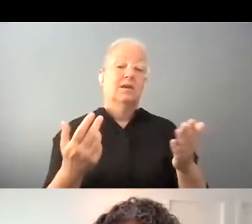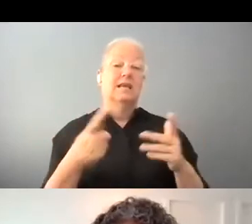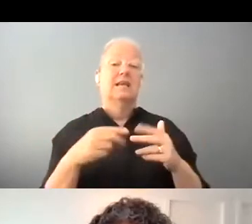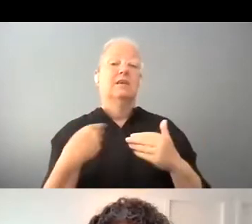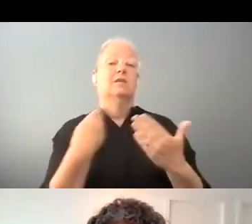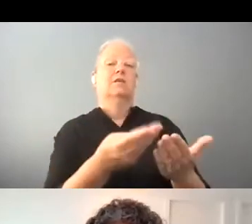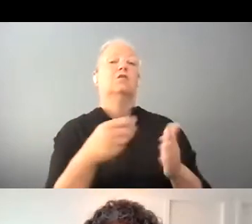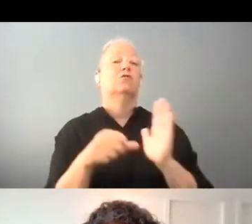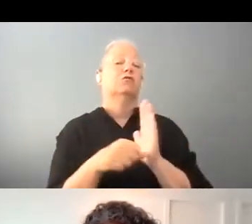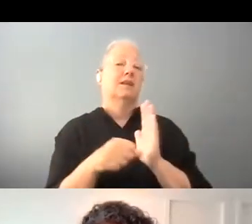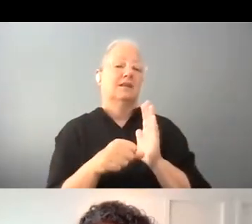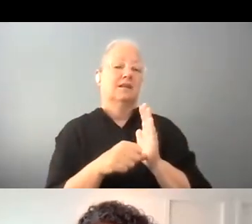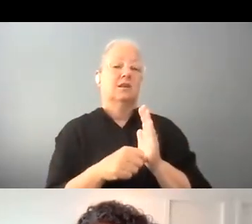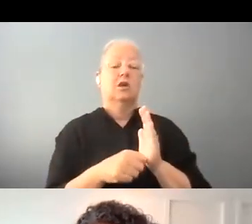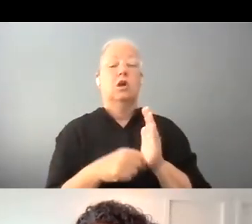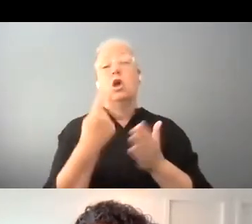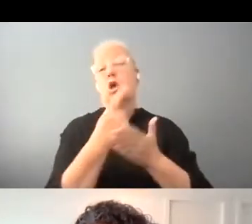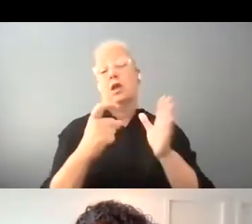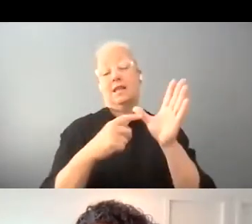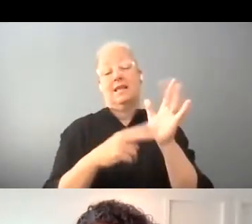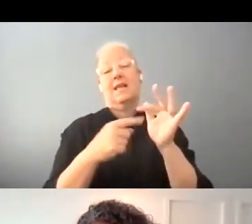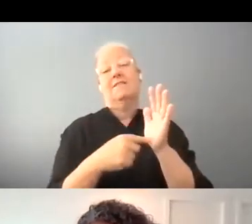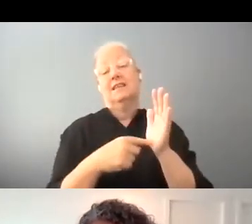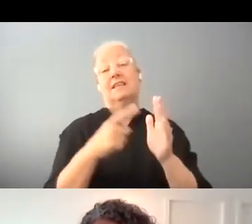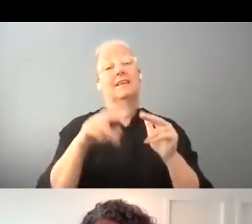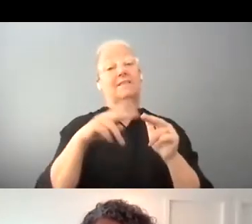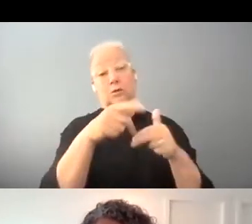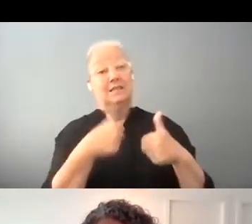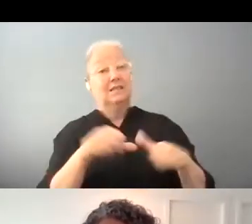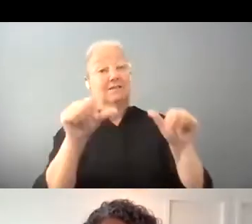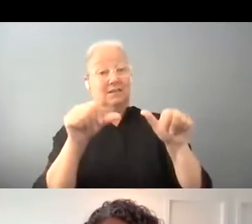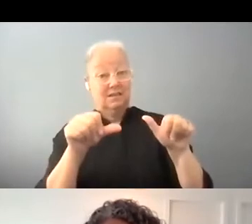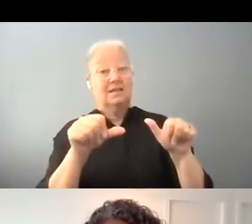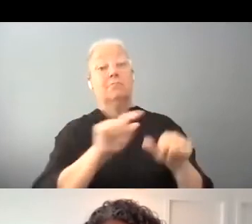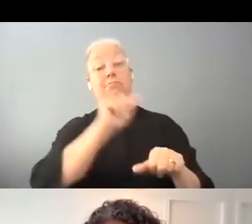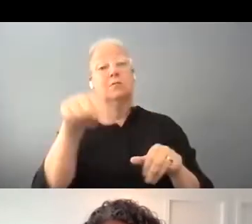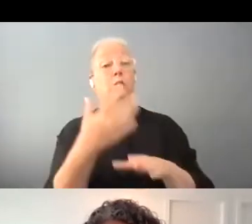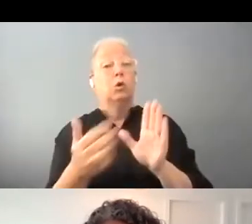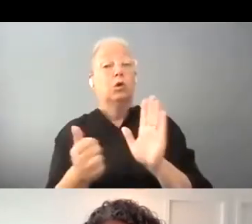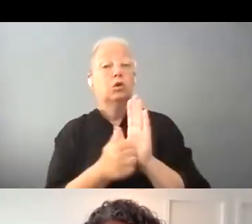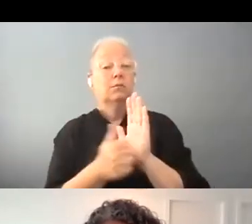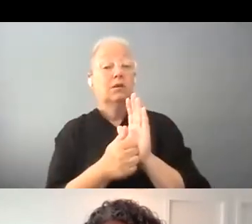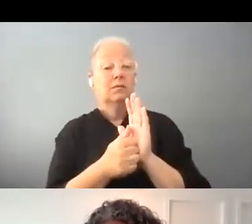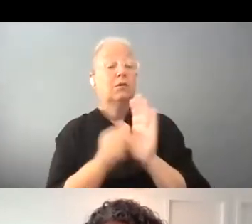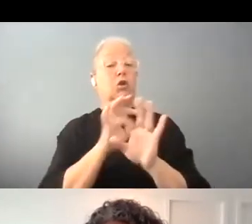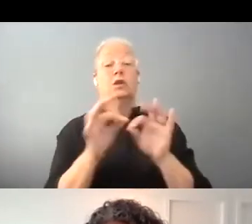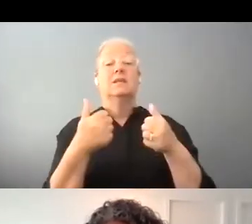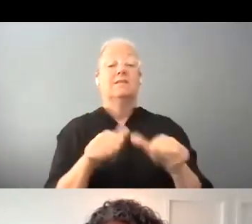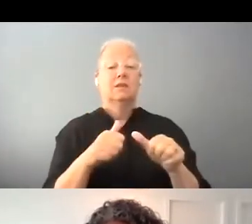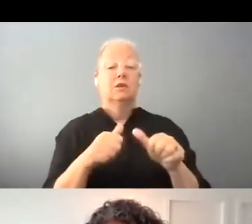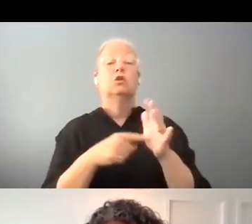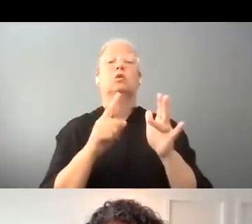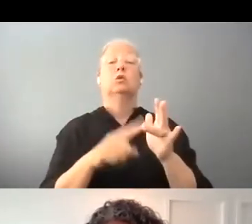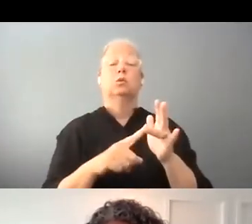So I guess the only caveat I would say is, if you are successful in coming through to the workshop, but not successful into going into development